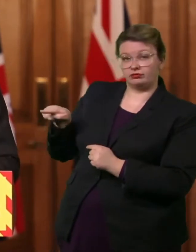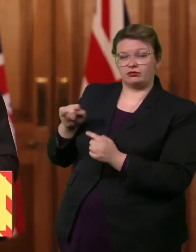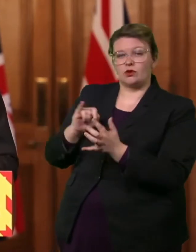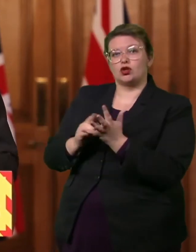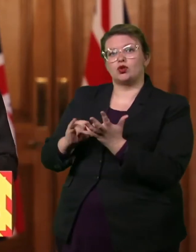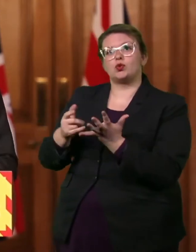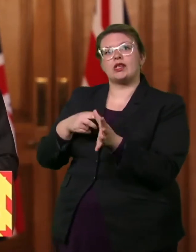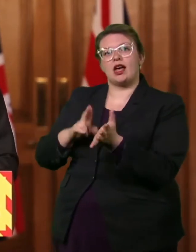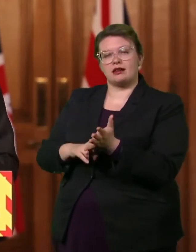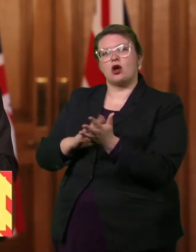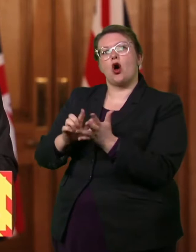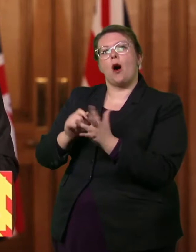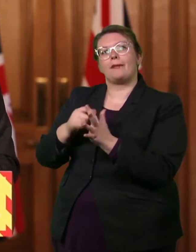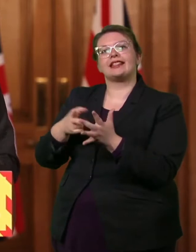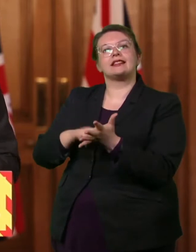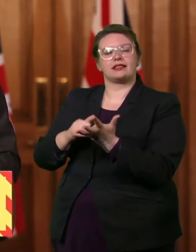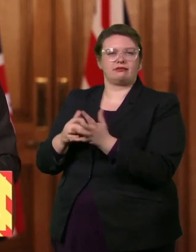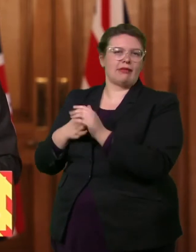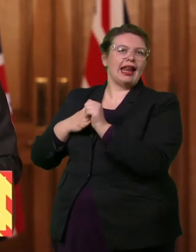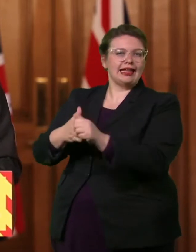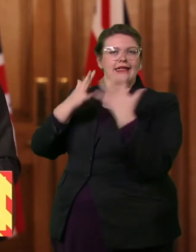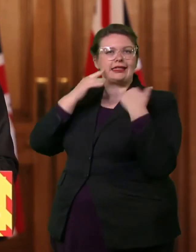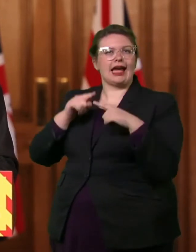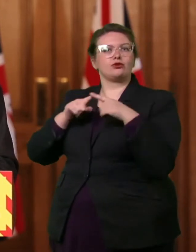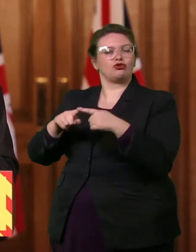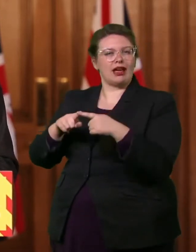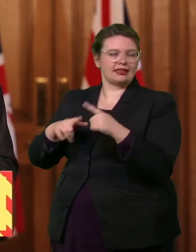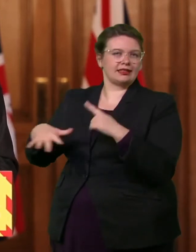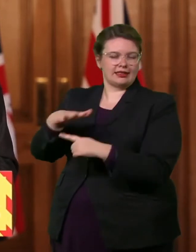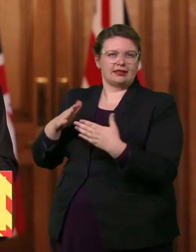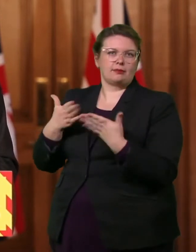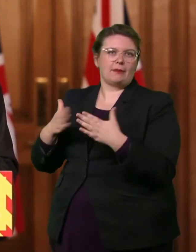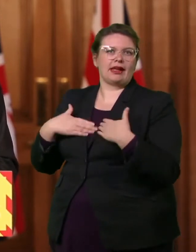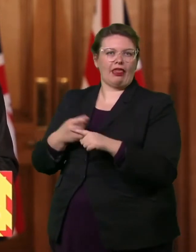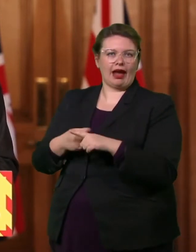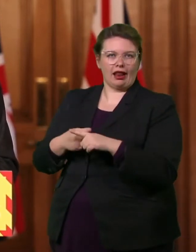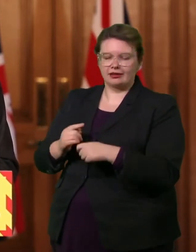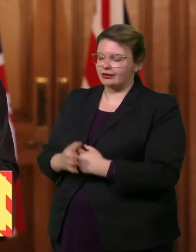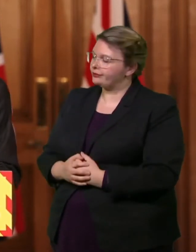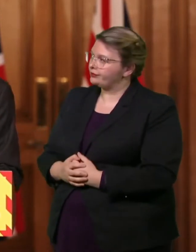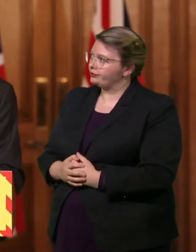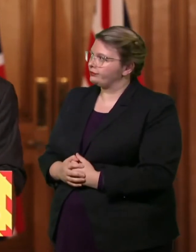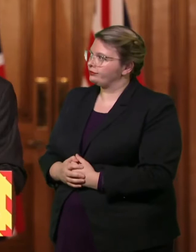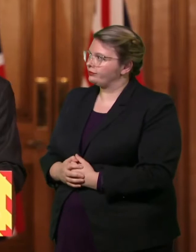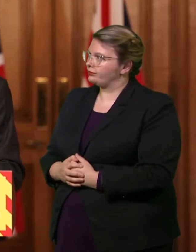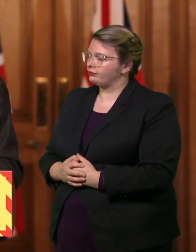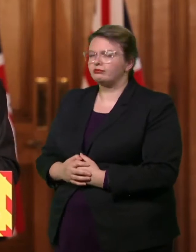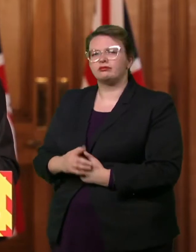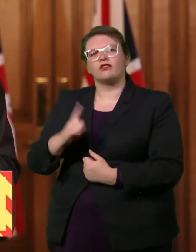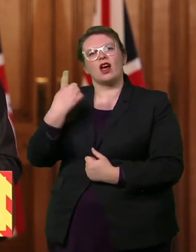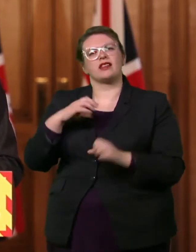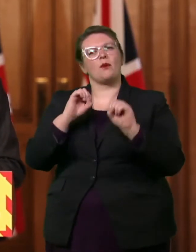some news on our vaccination programme, I'd just like to update you on the latest coronavirus data. If we could have the first slide,